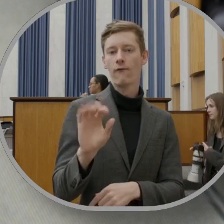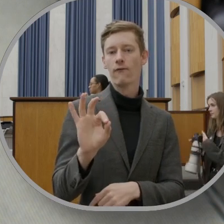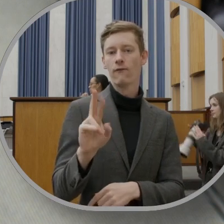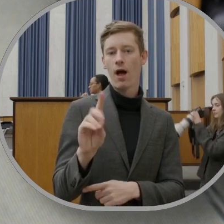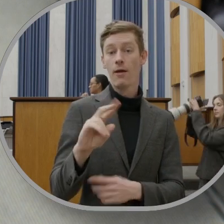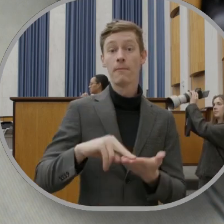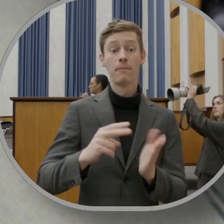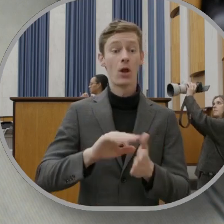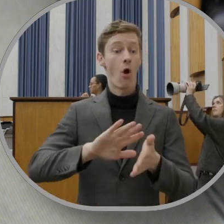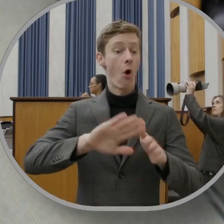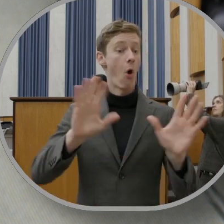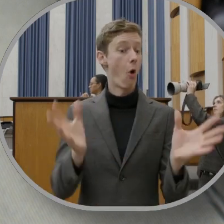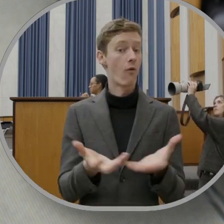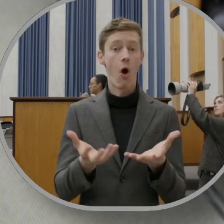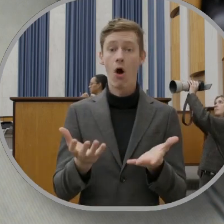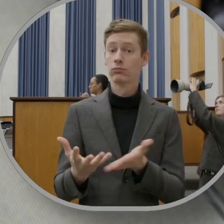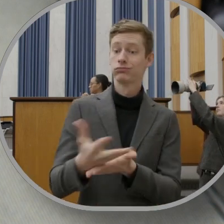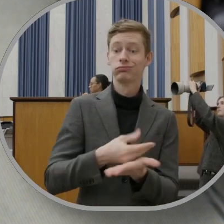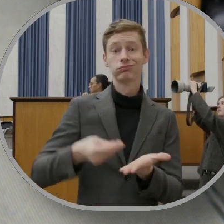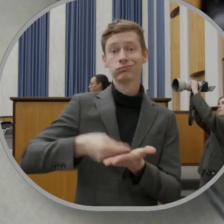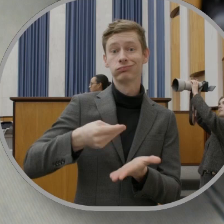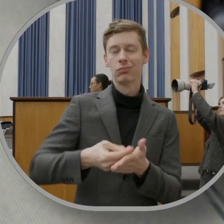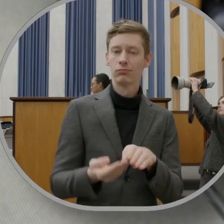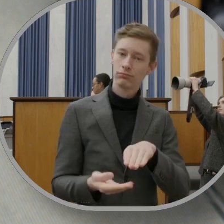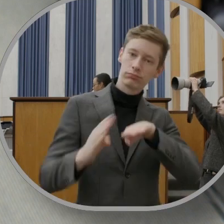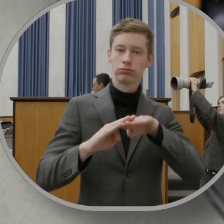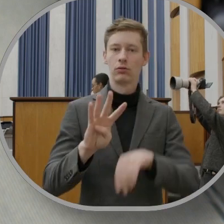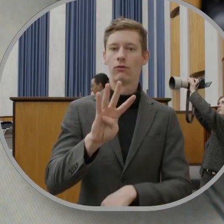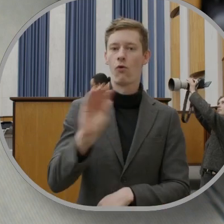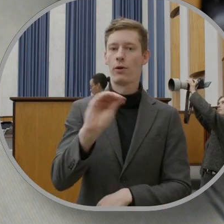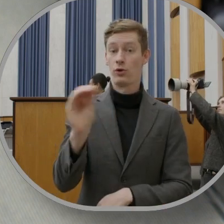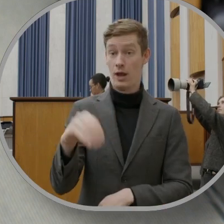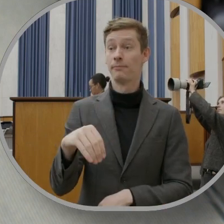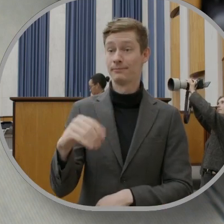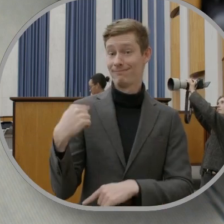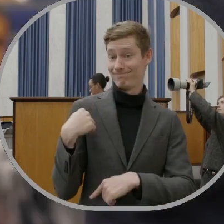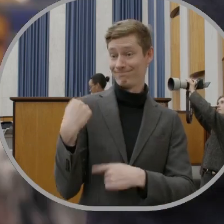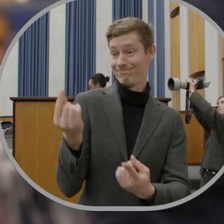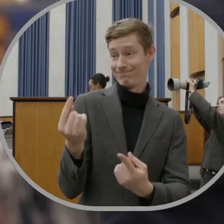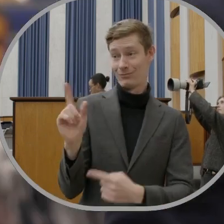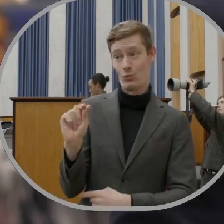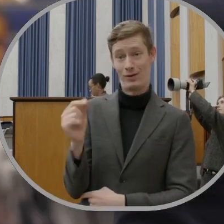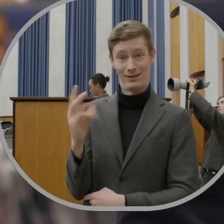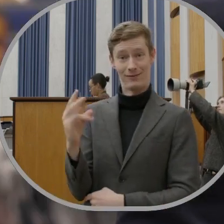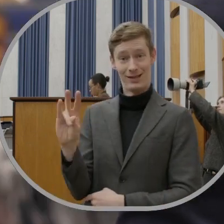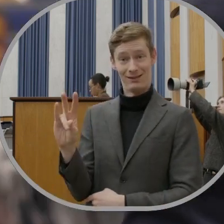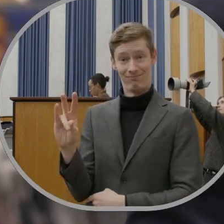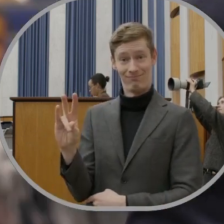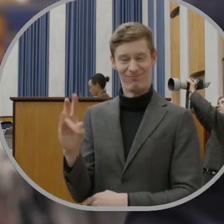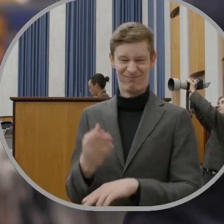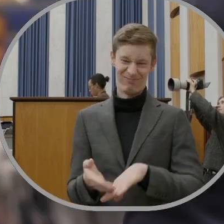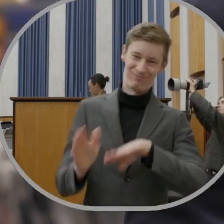fund revenues have grown by almost 40% since fiscal year 2017.